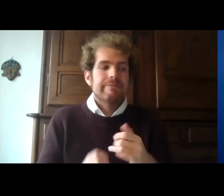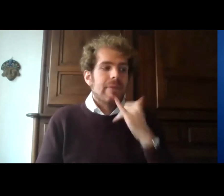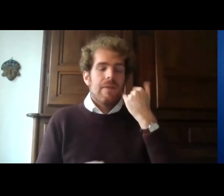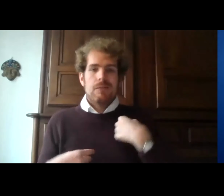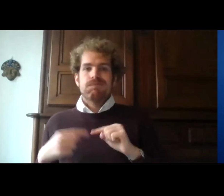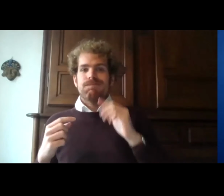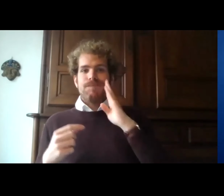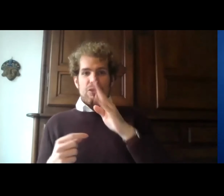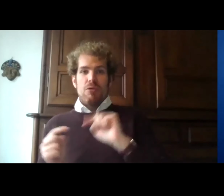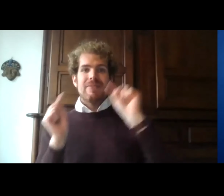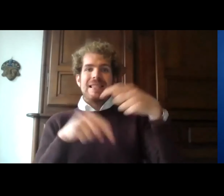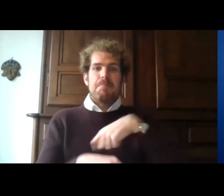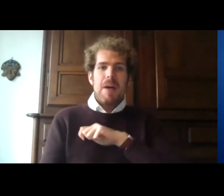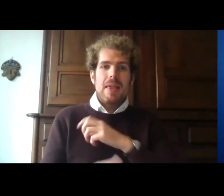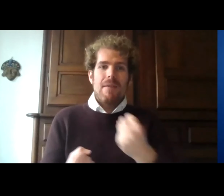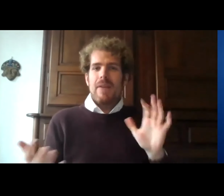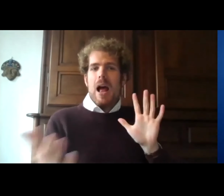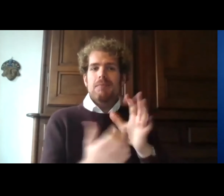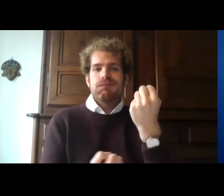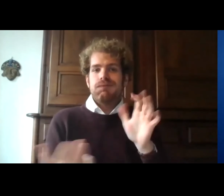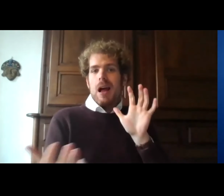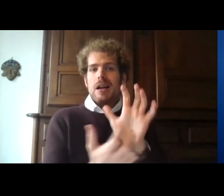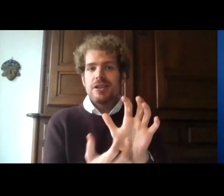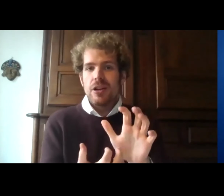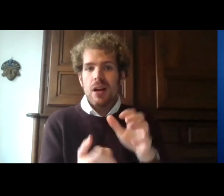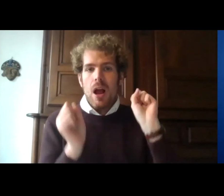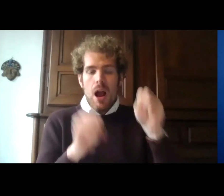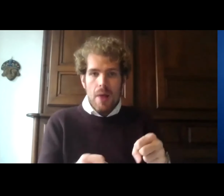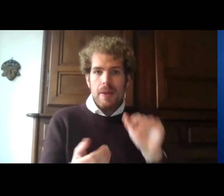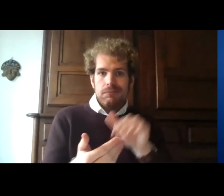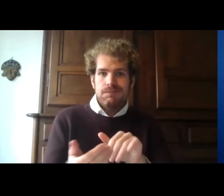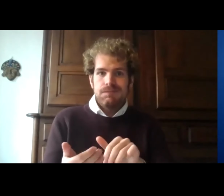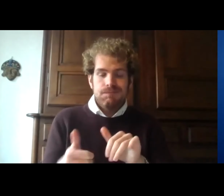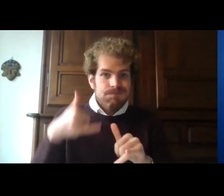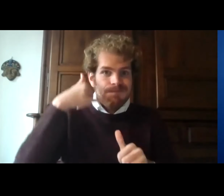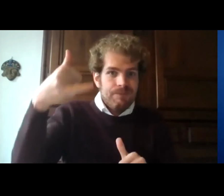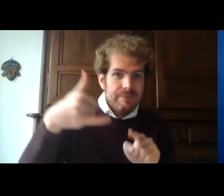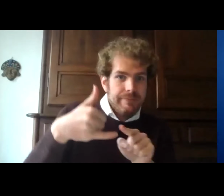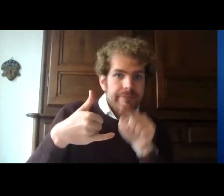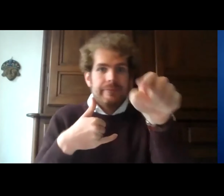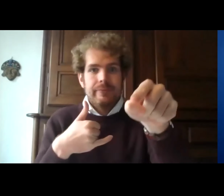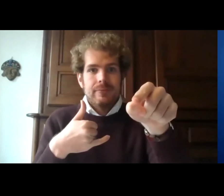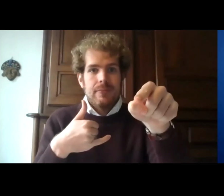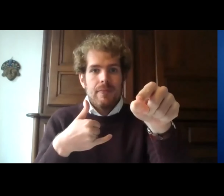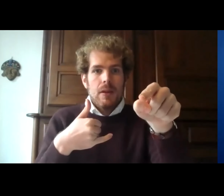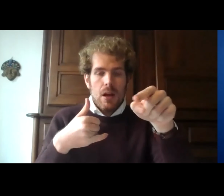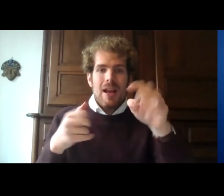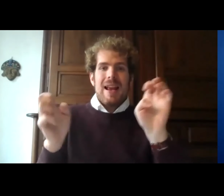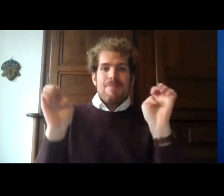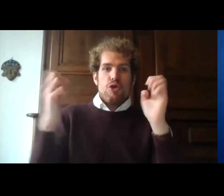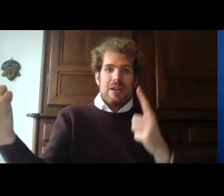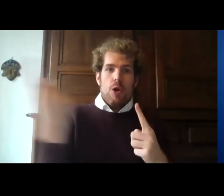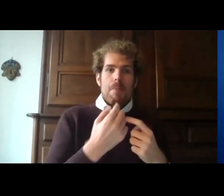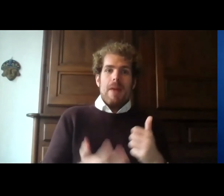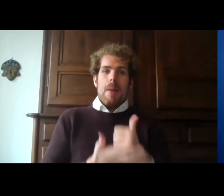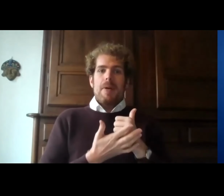too. There is a number that's been devised, which is 112, which works throughout Europe. So I can go to Spain, and if I have an accident there, I can reach